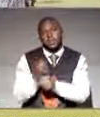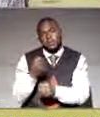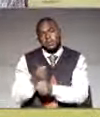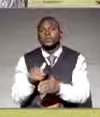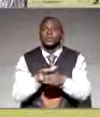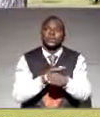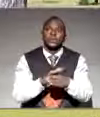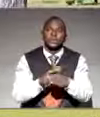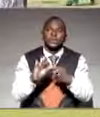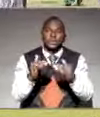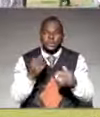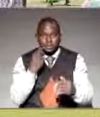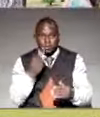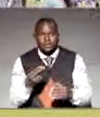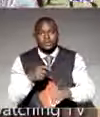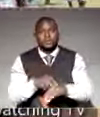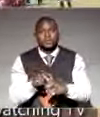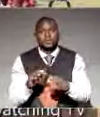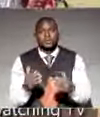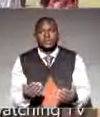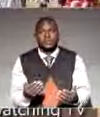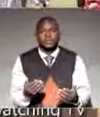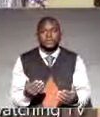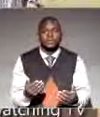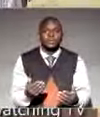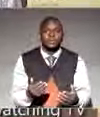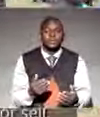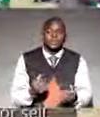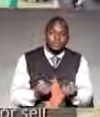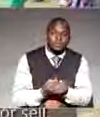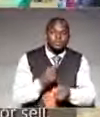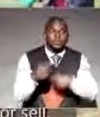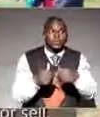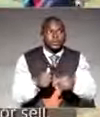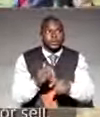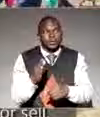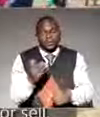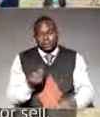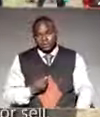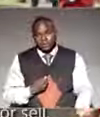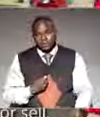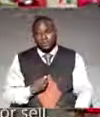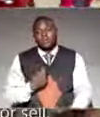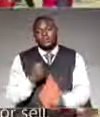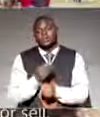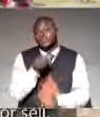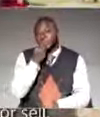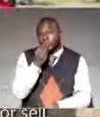business. Itatusaidia juu tupate moto. Nimependa kufatana